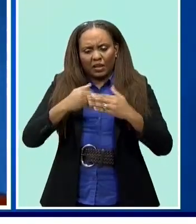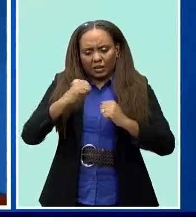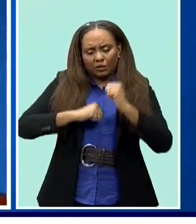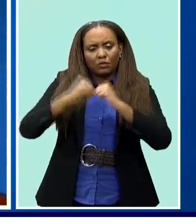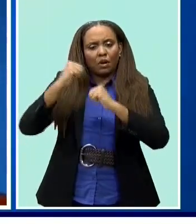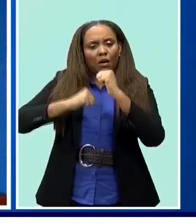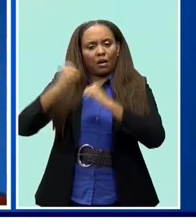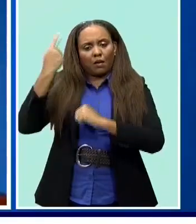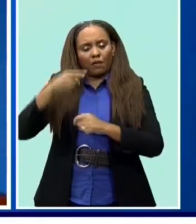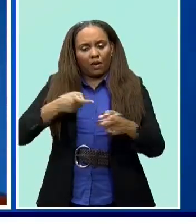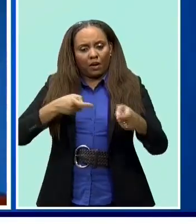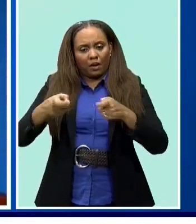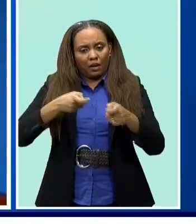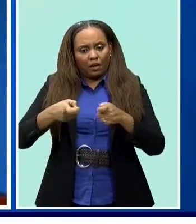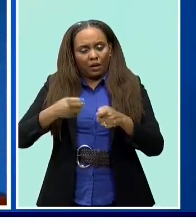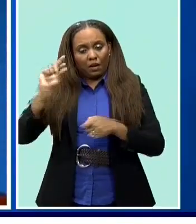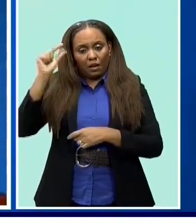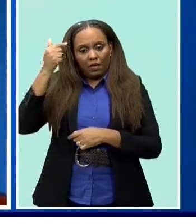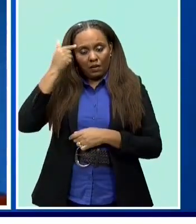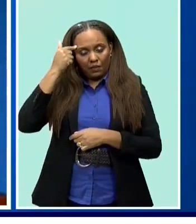government. However,